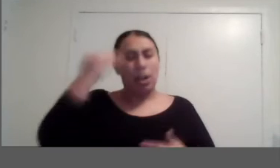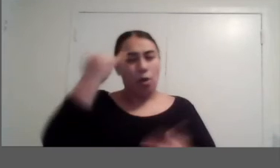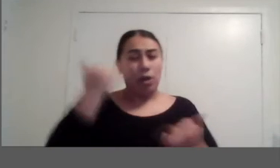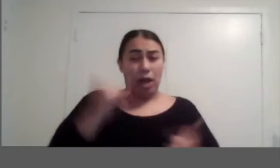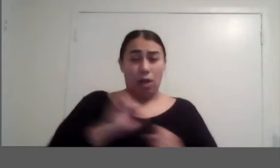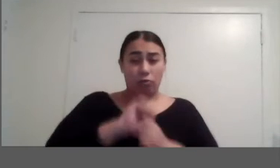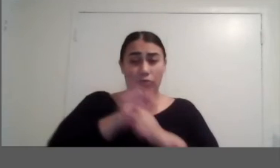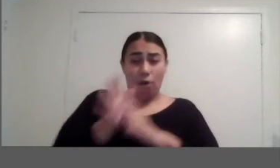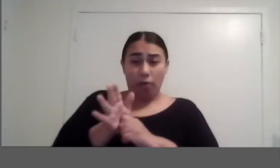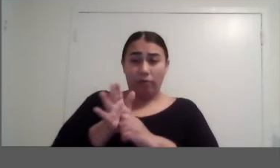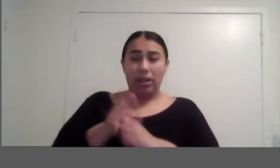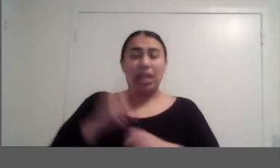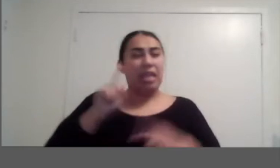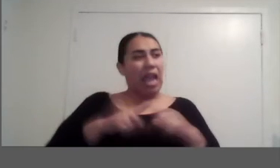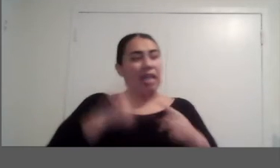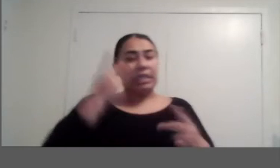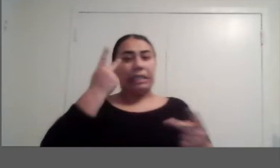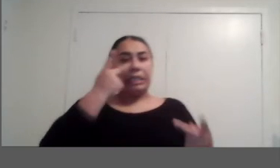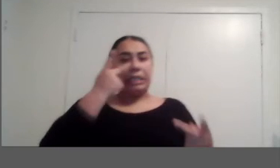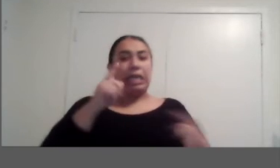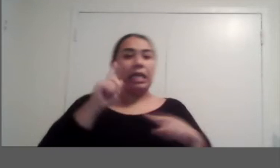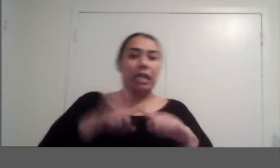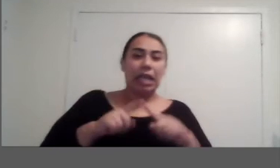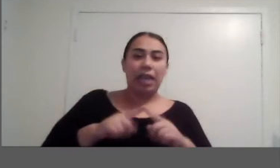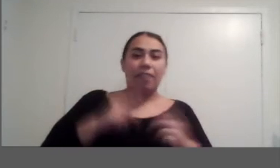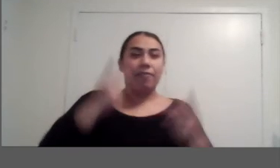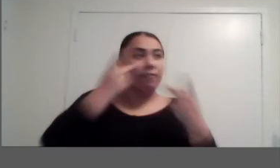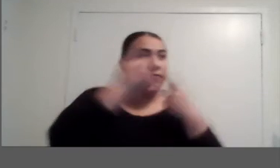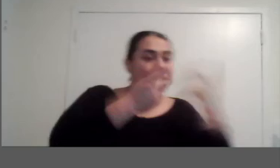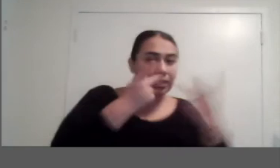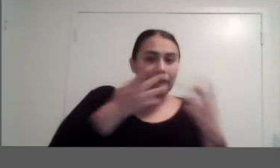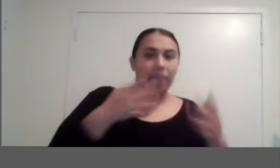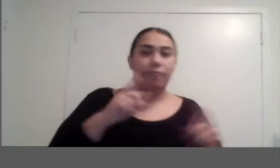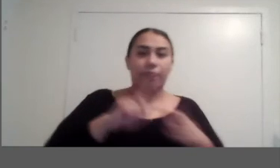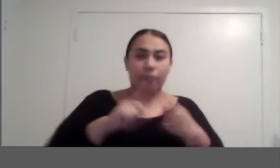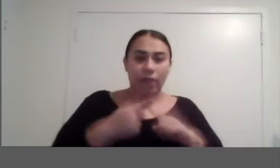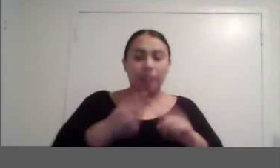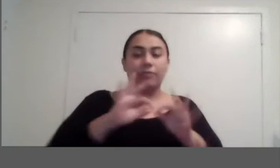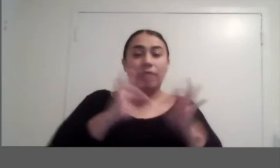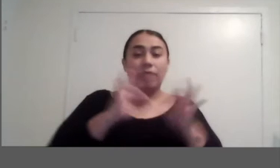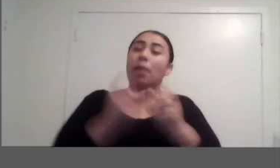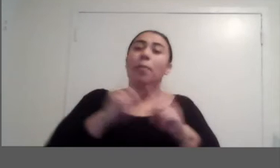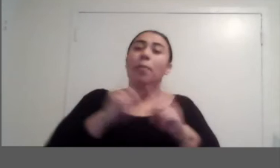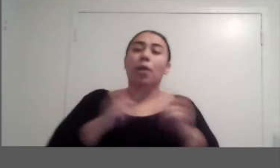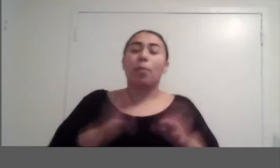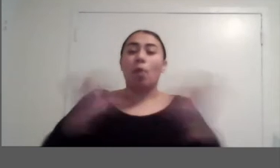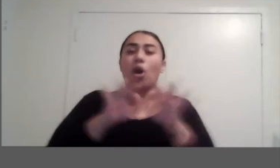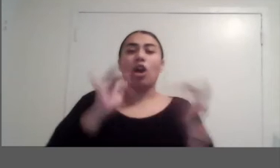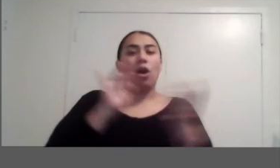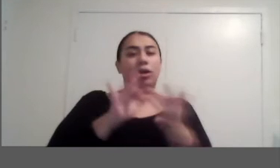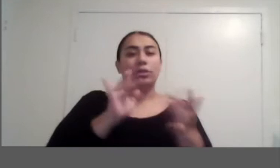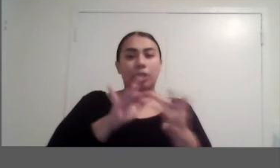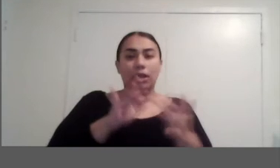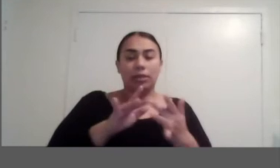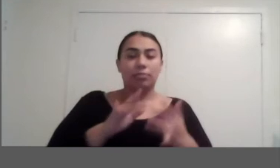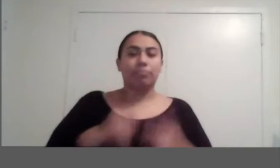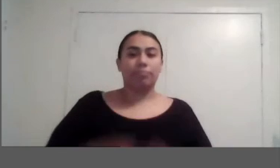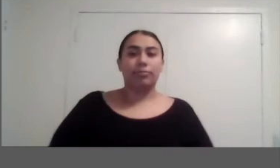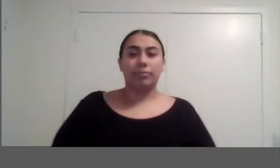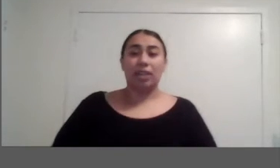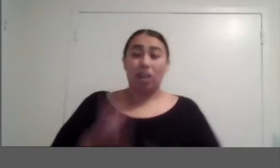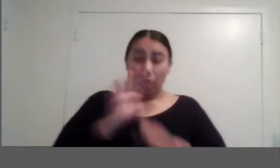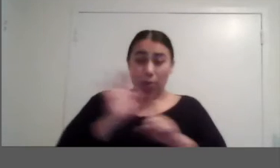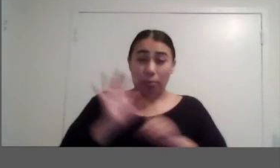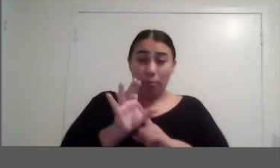ones. It's long been documented that we are social creatures, and our sense of belonging